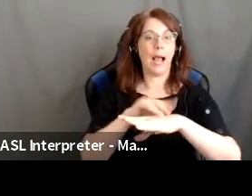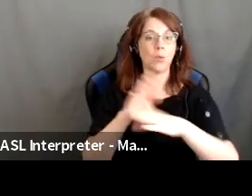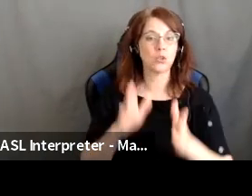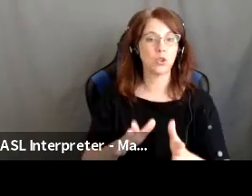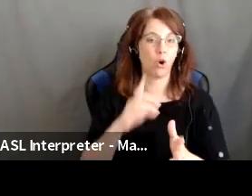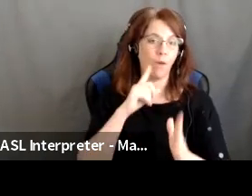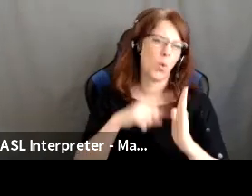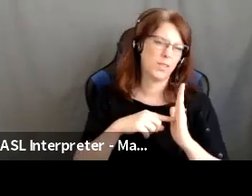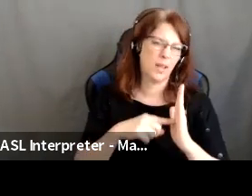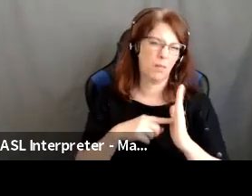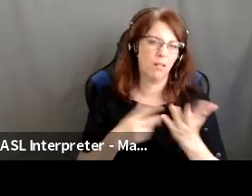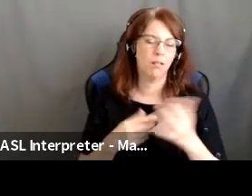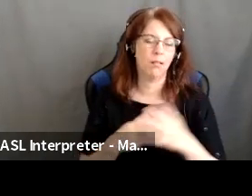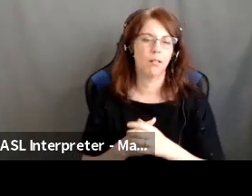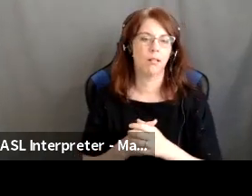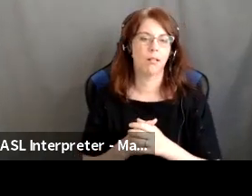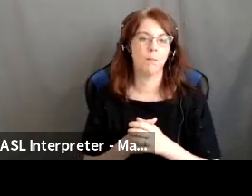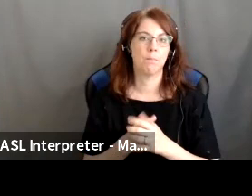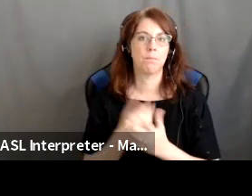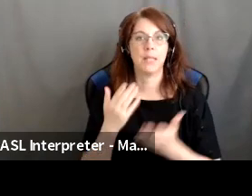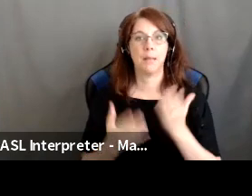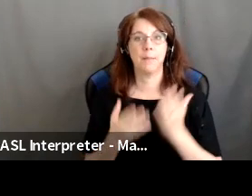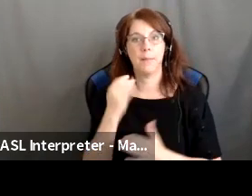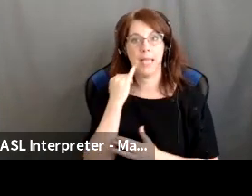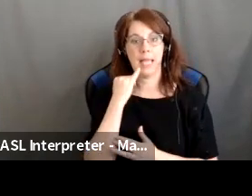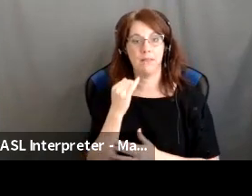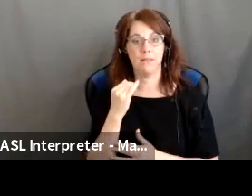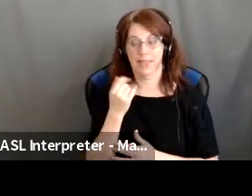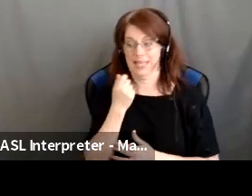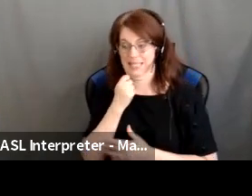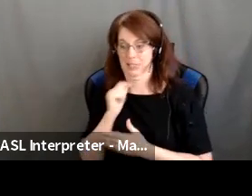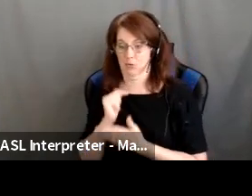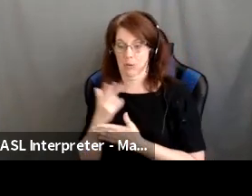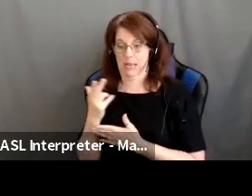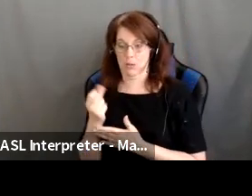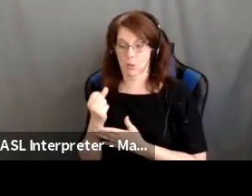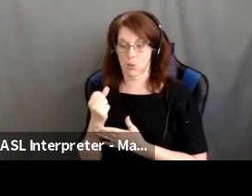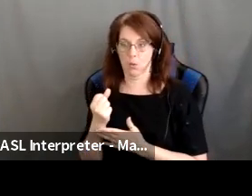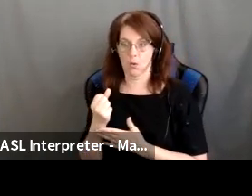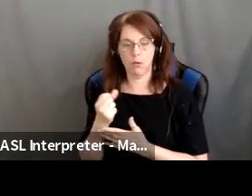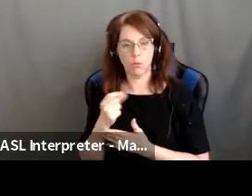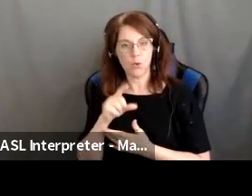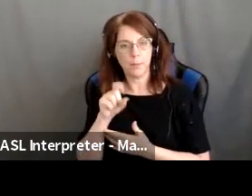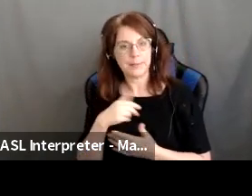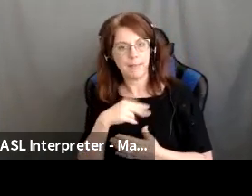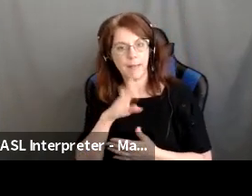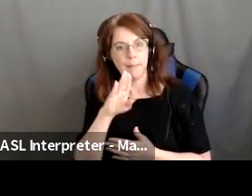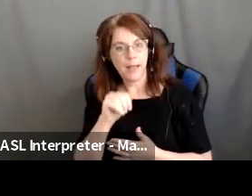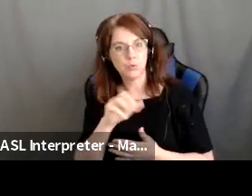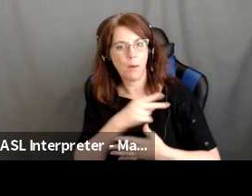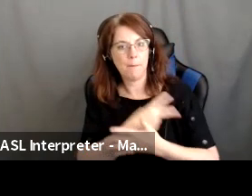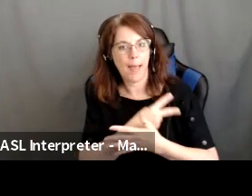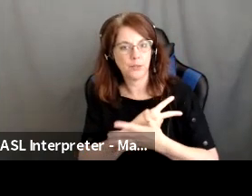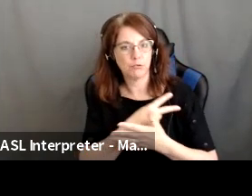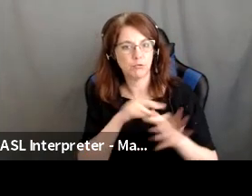for example, if they just came out of high school, typically they would need a bachelor's or a master's degree to